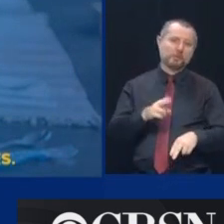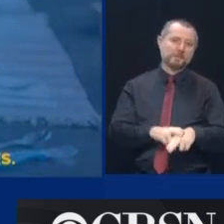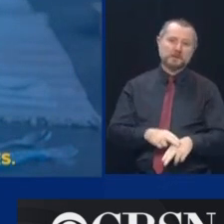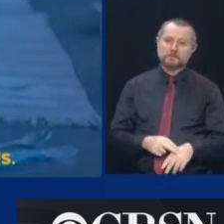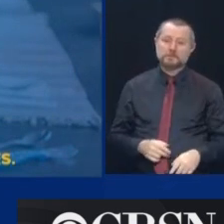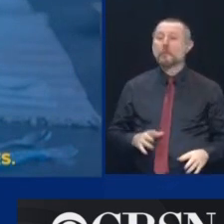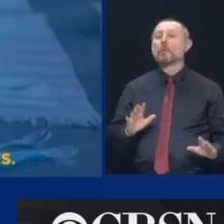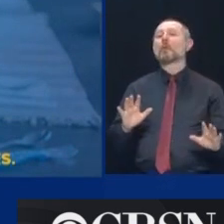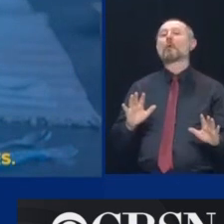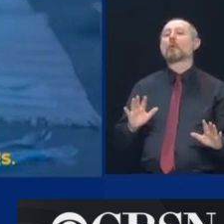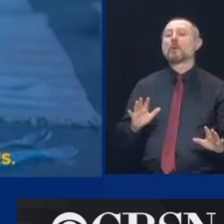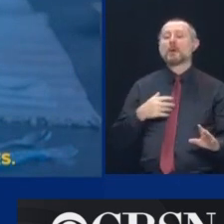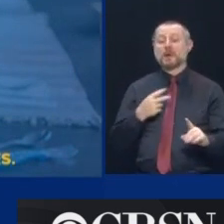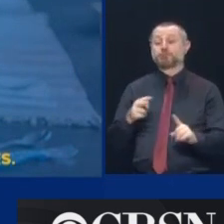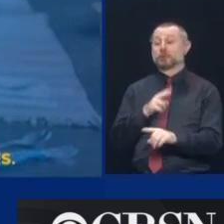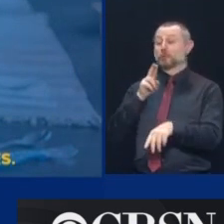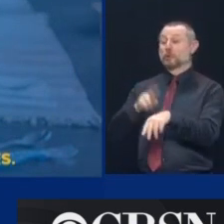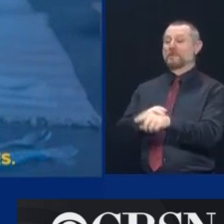it this way.